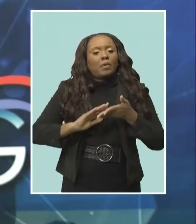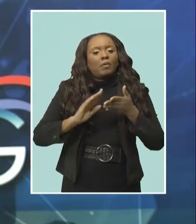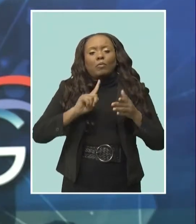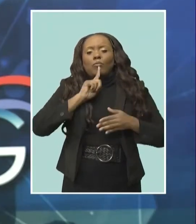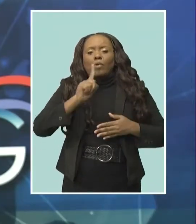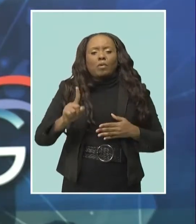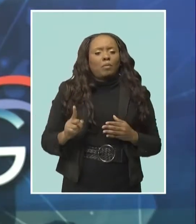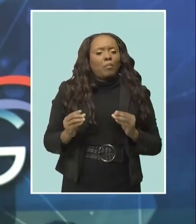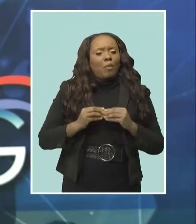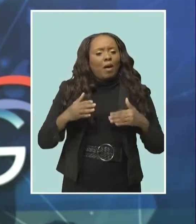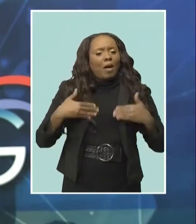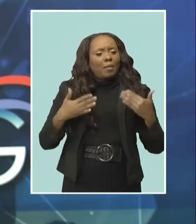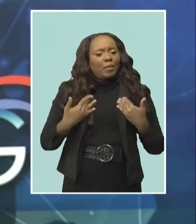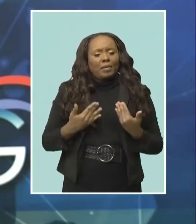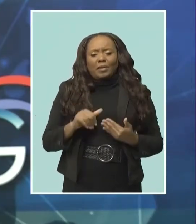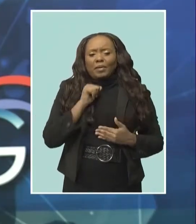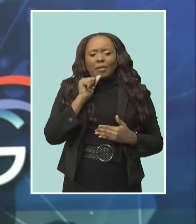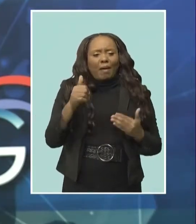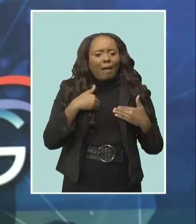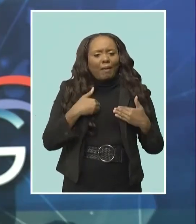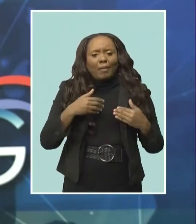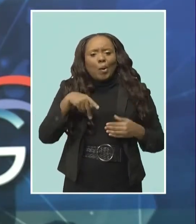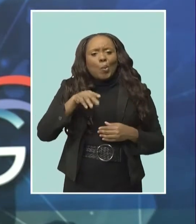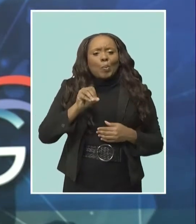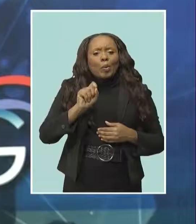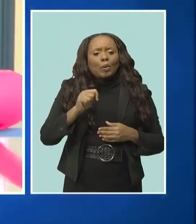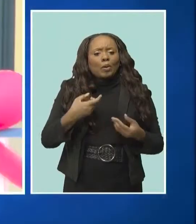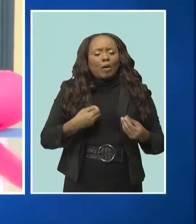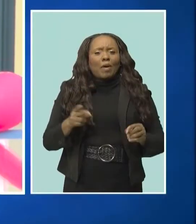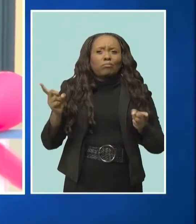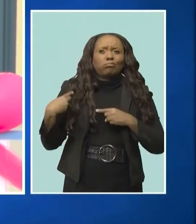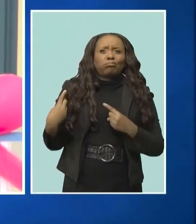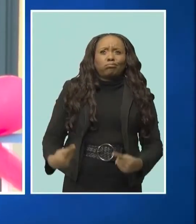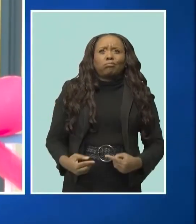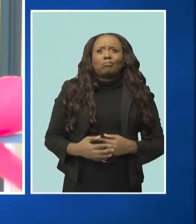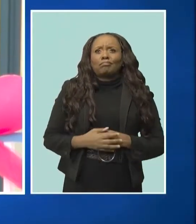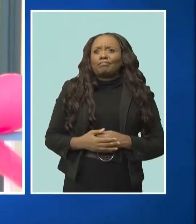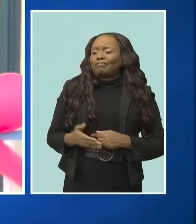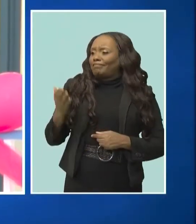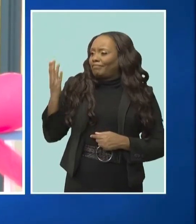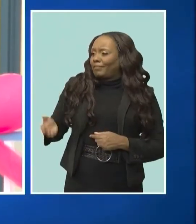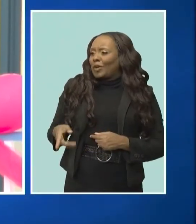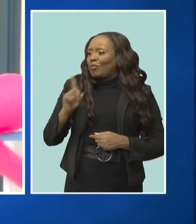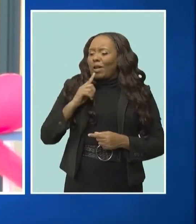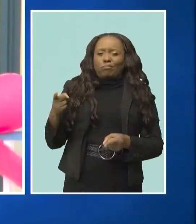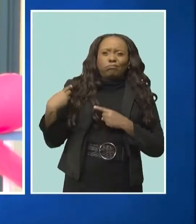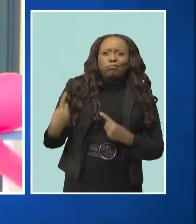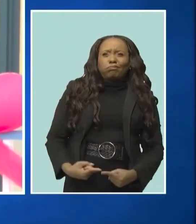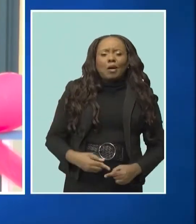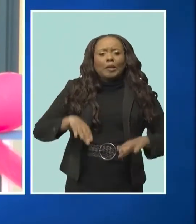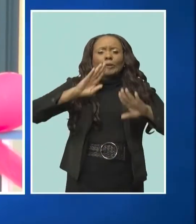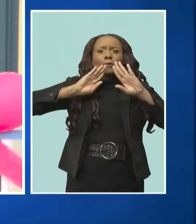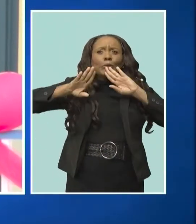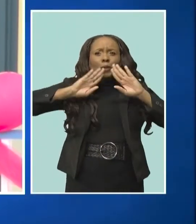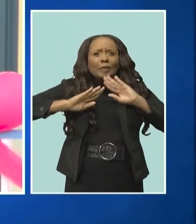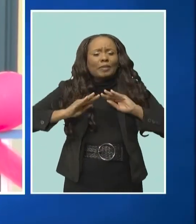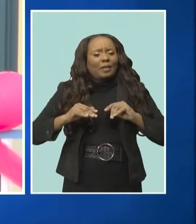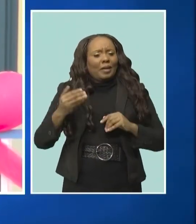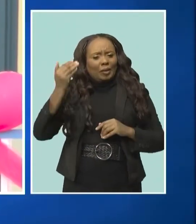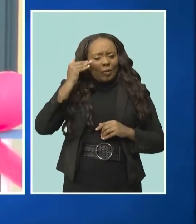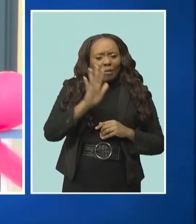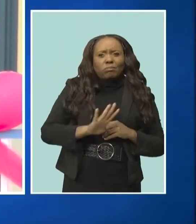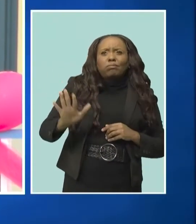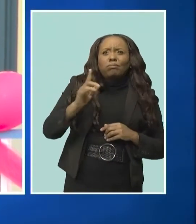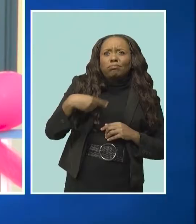after being without a post office for a while. This has taken quite a while. It's been a frustrating process for a lot of you.